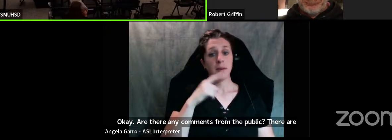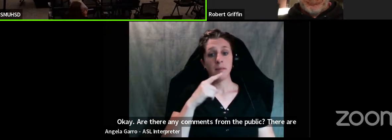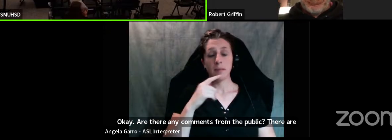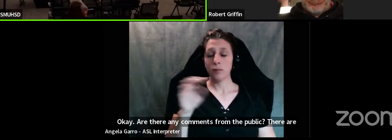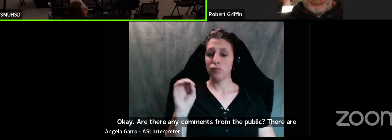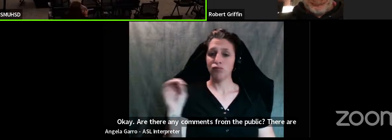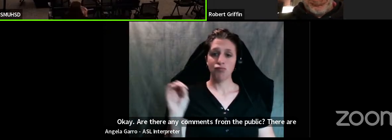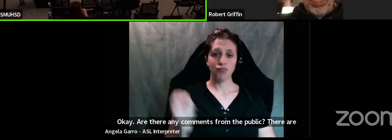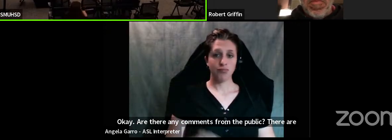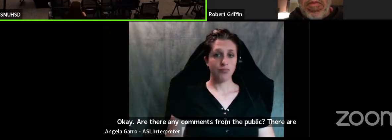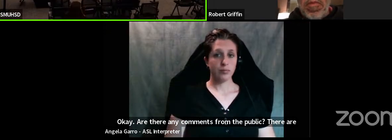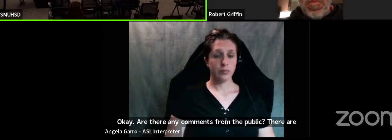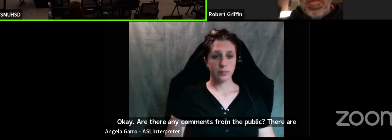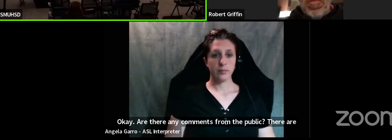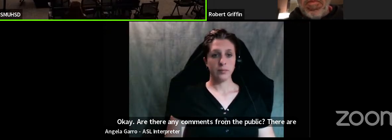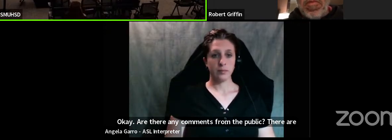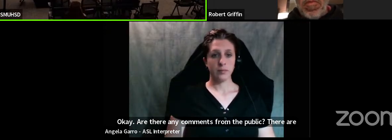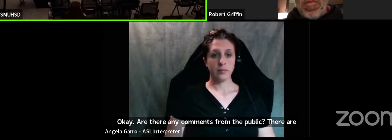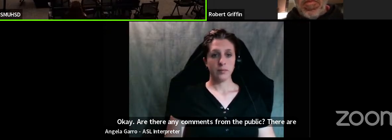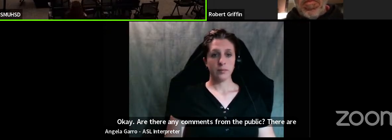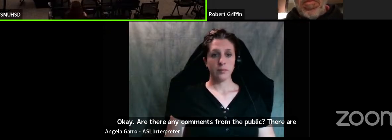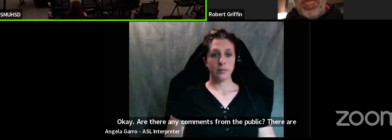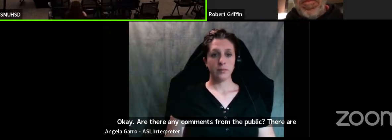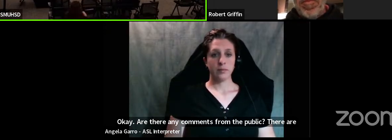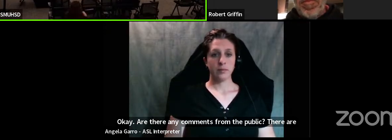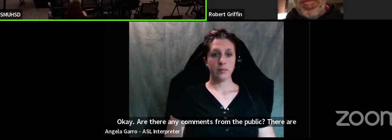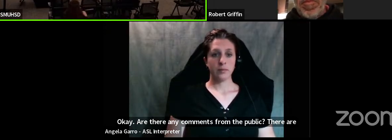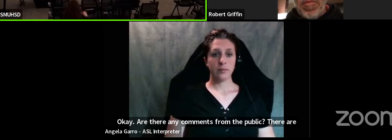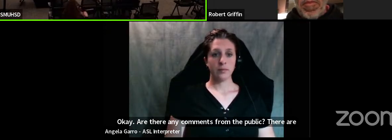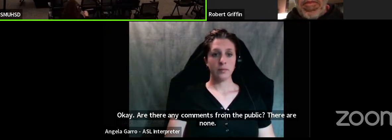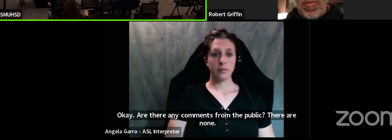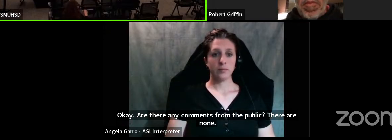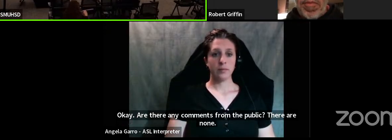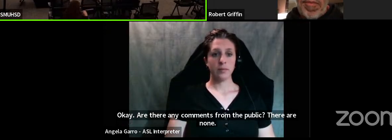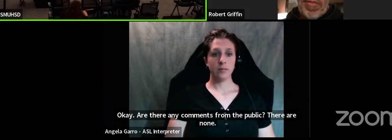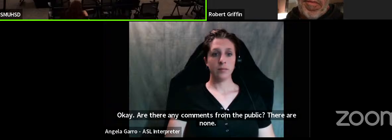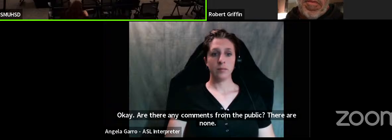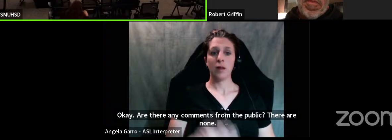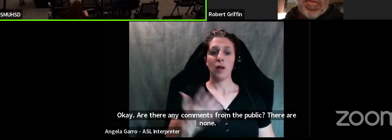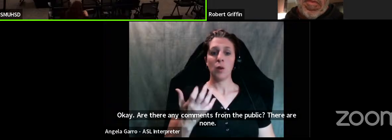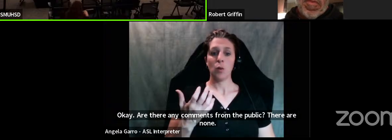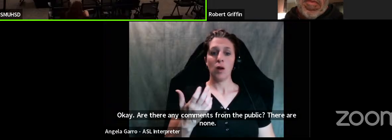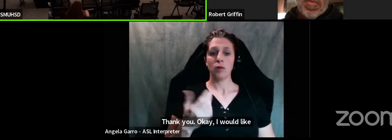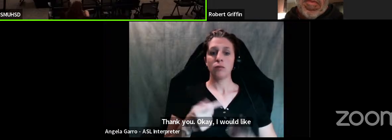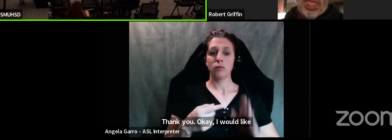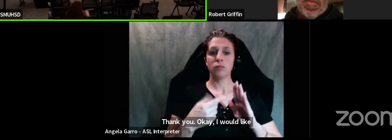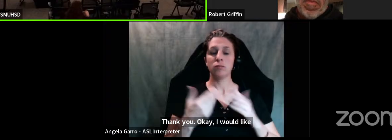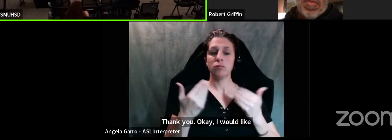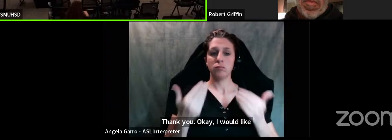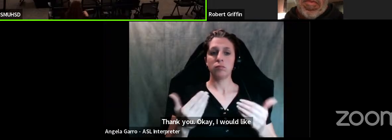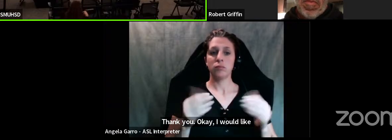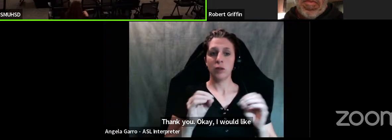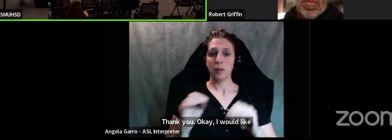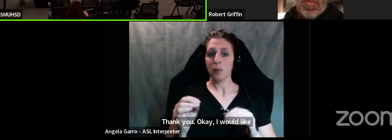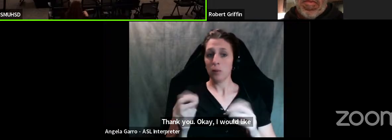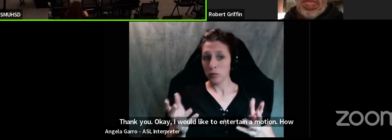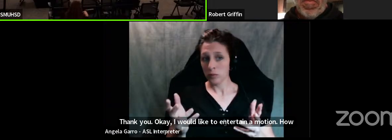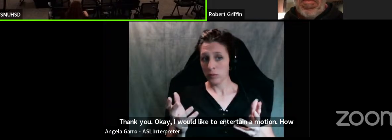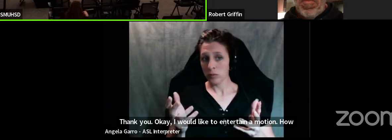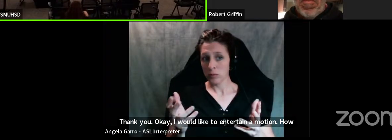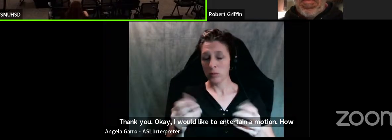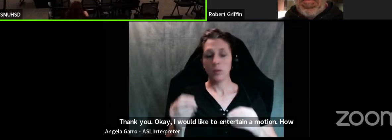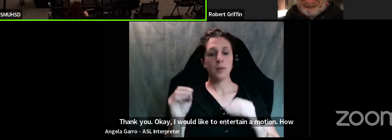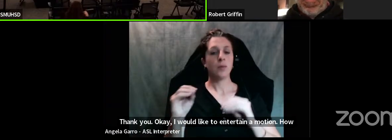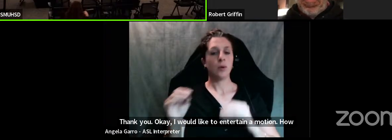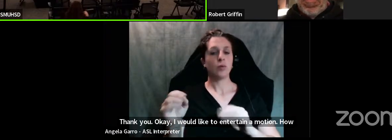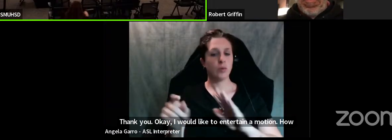none. Thank you. Okay. I would like to entertain a motion. I'll make the motion to approve